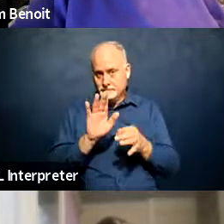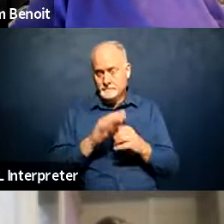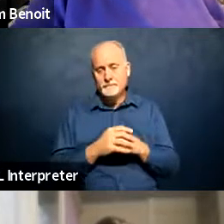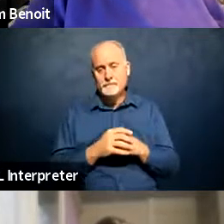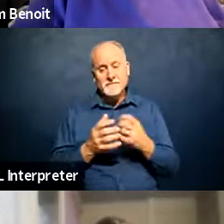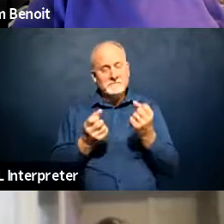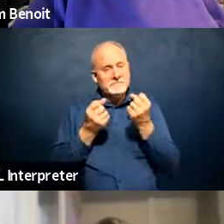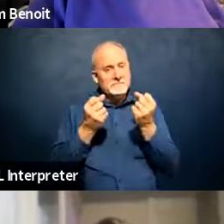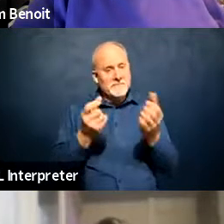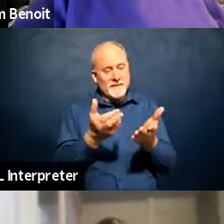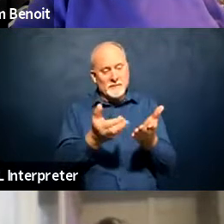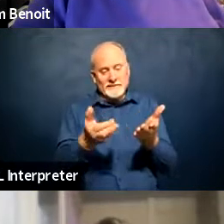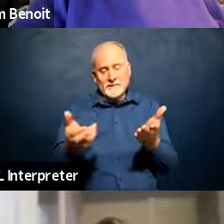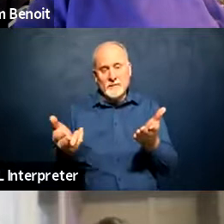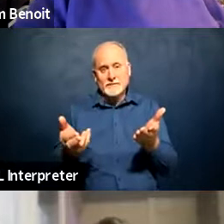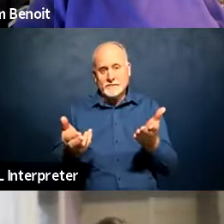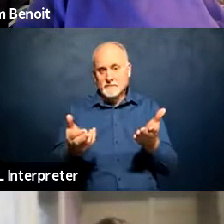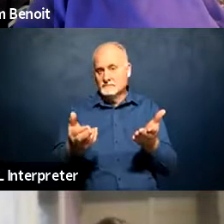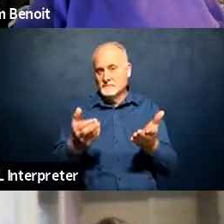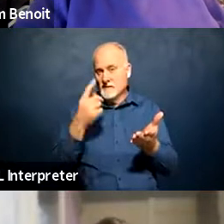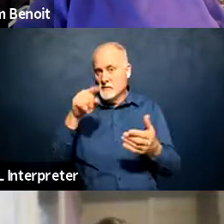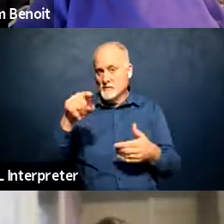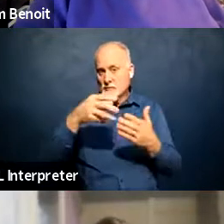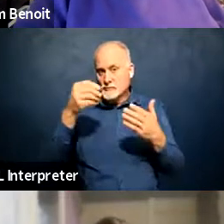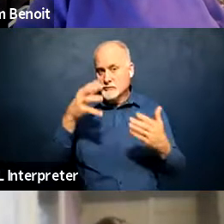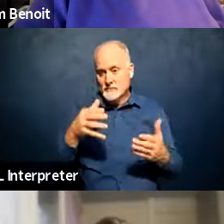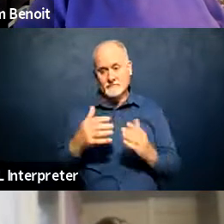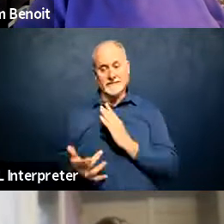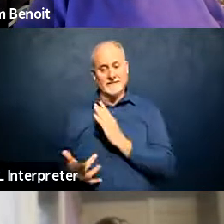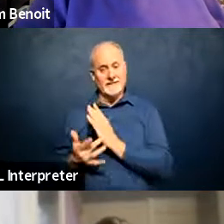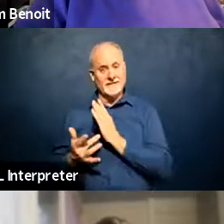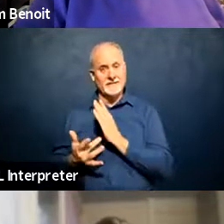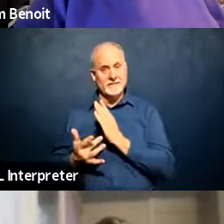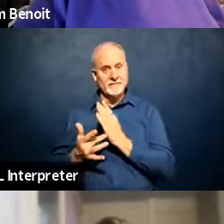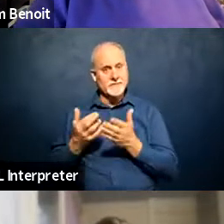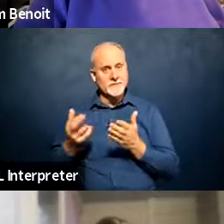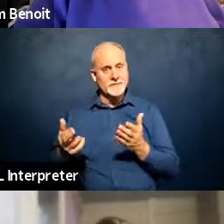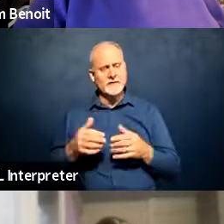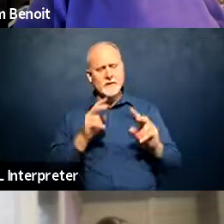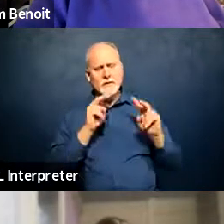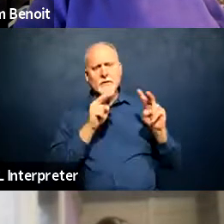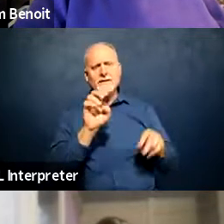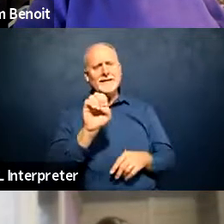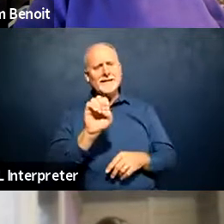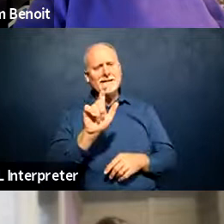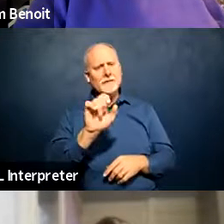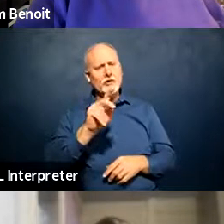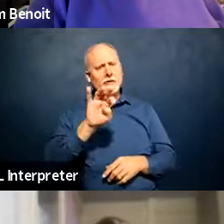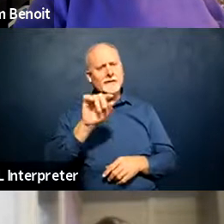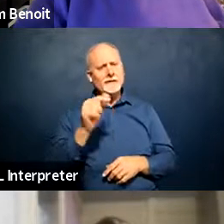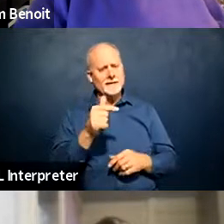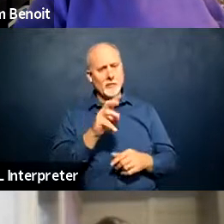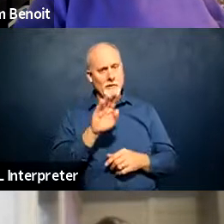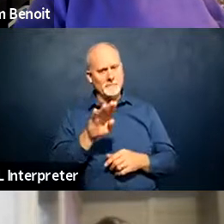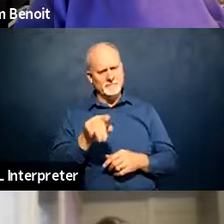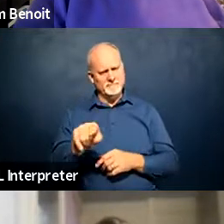lot of resources available to you as a student, particularly technology resources. If you look at the e-learning website, which is going to be in the